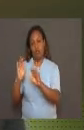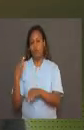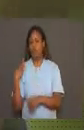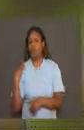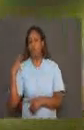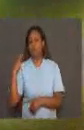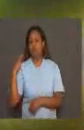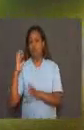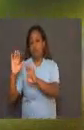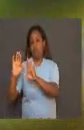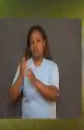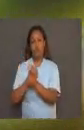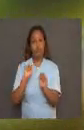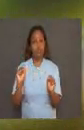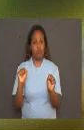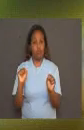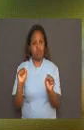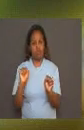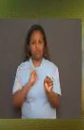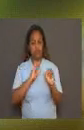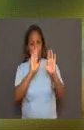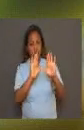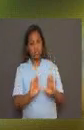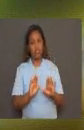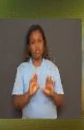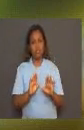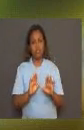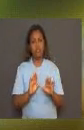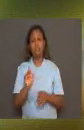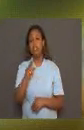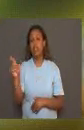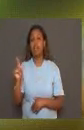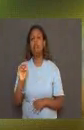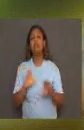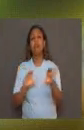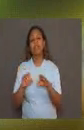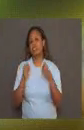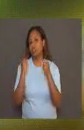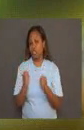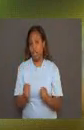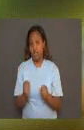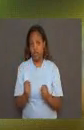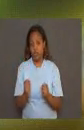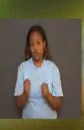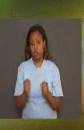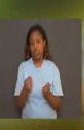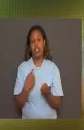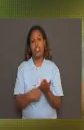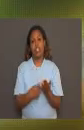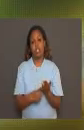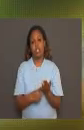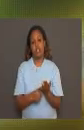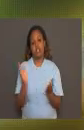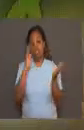own. I wonder what you can do to solve